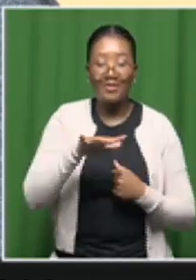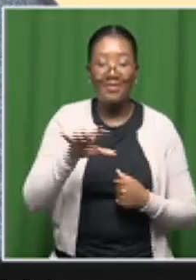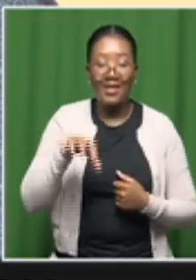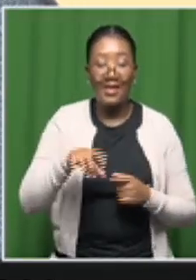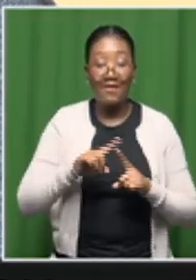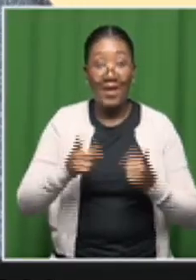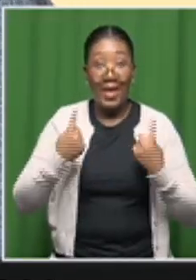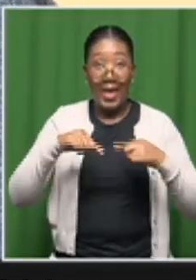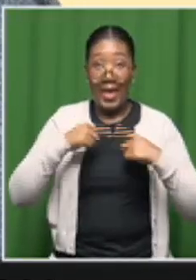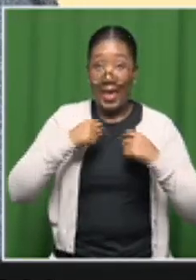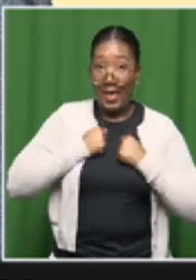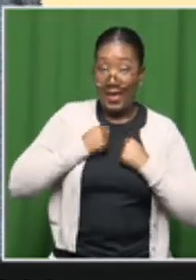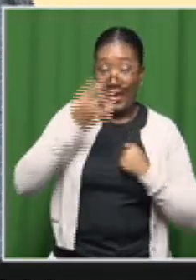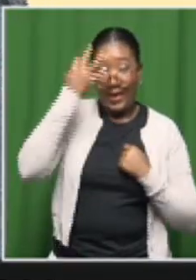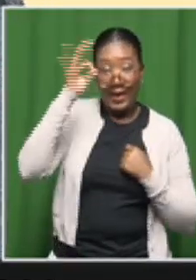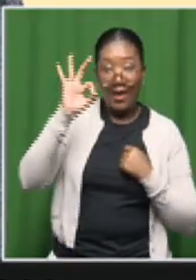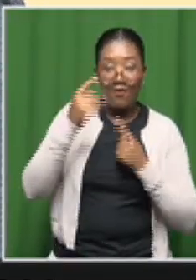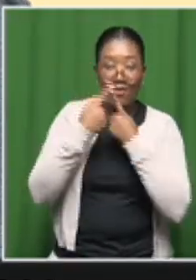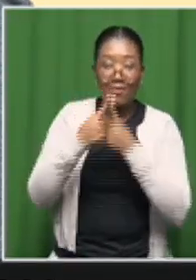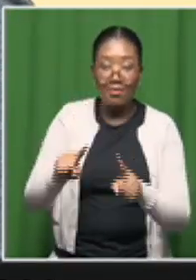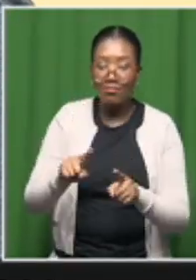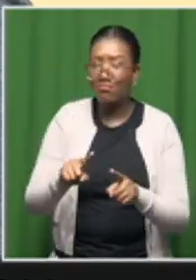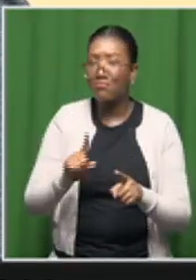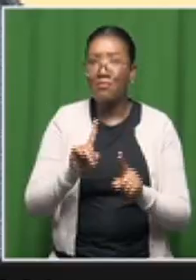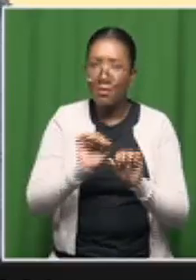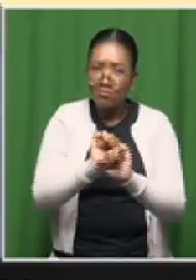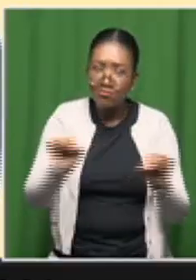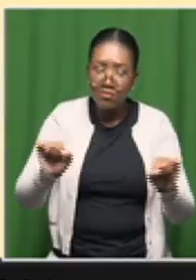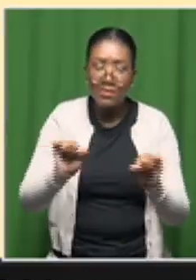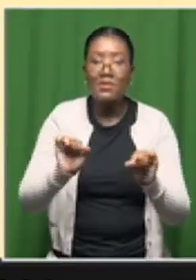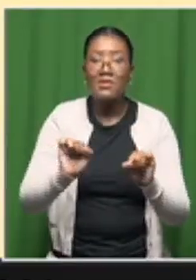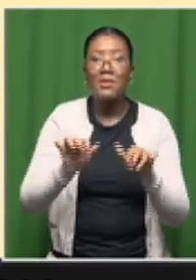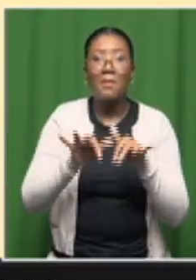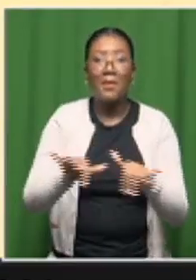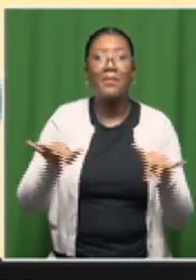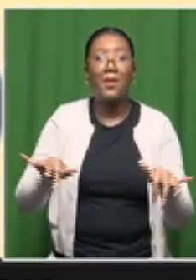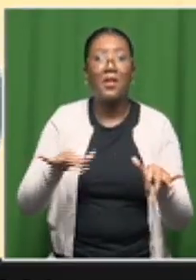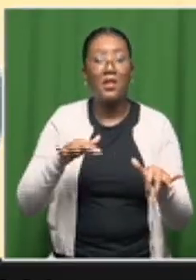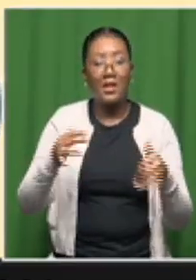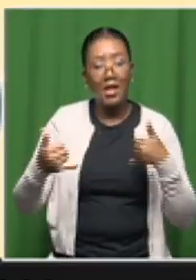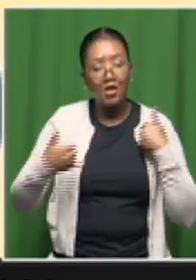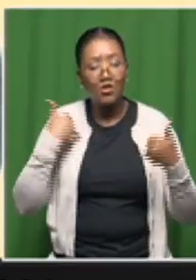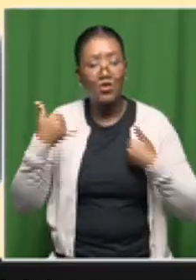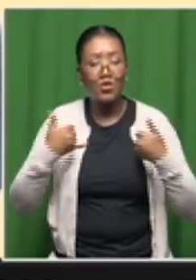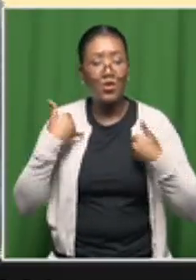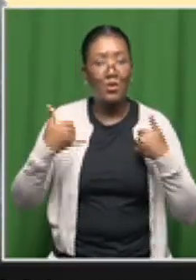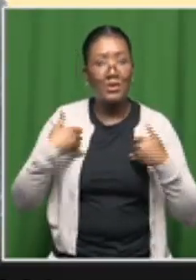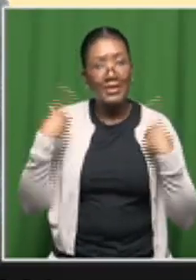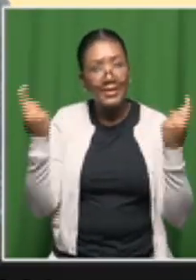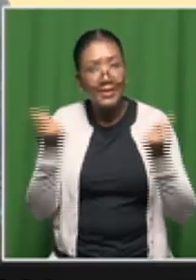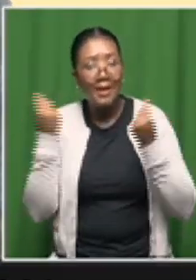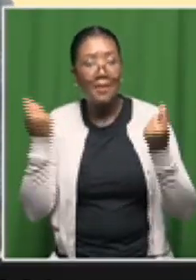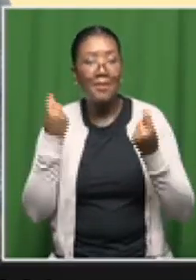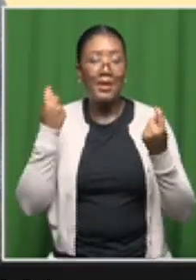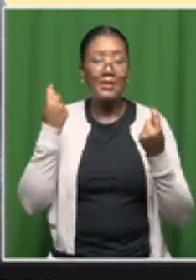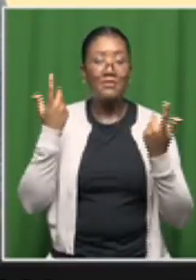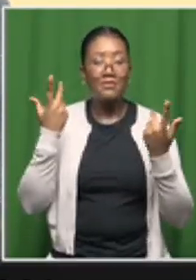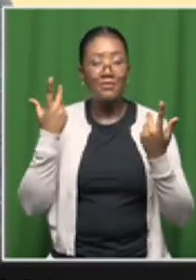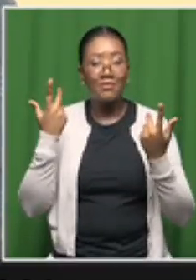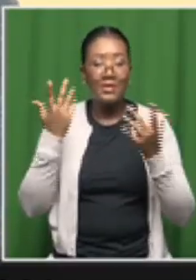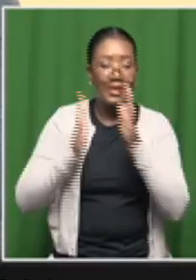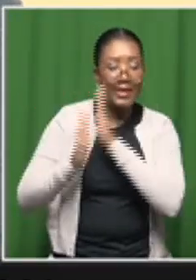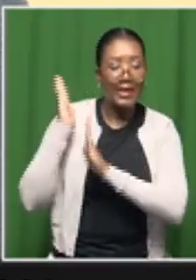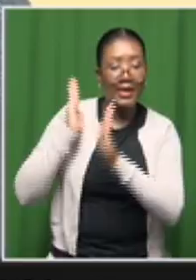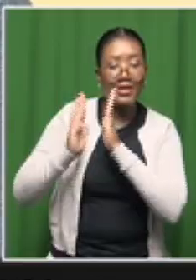us as government or as a castle control board to dictate what people must celebrate and commemorate in their